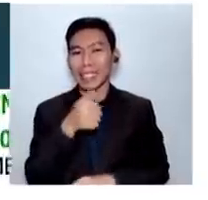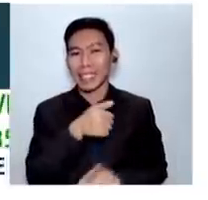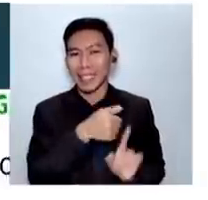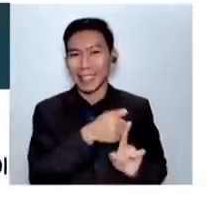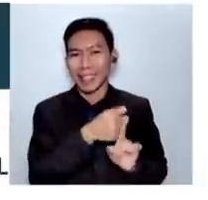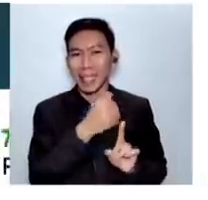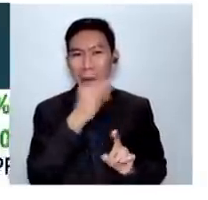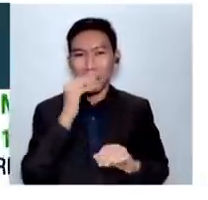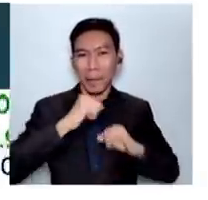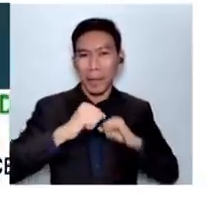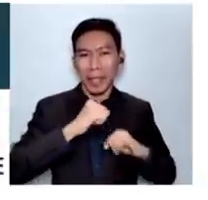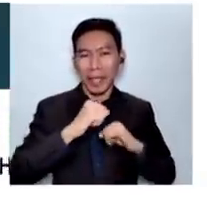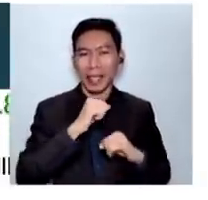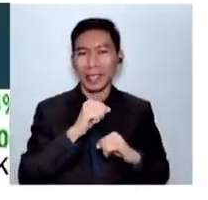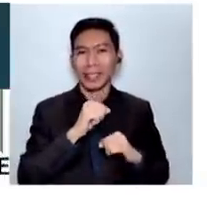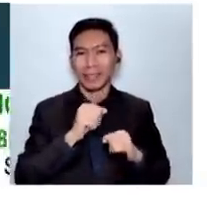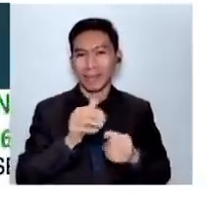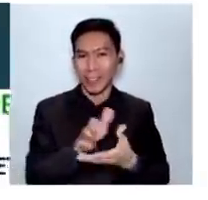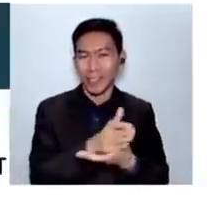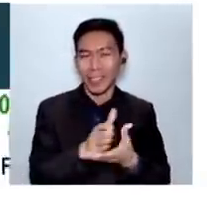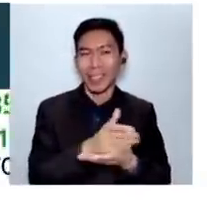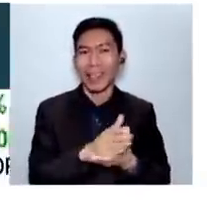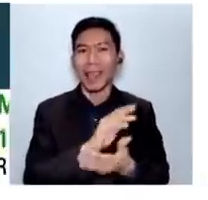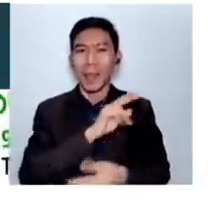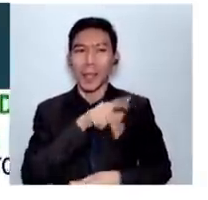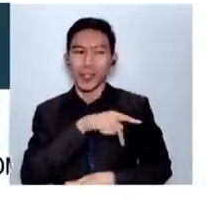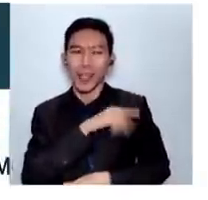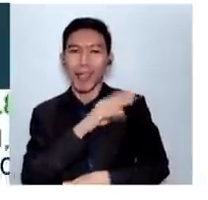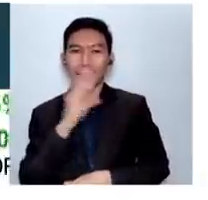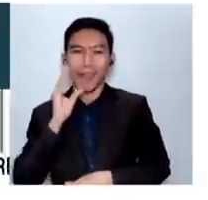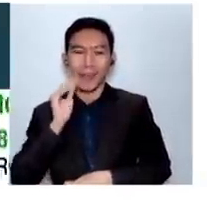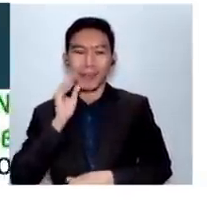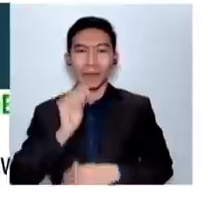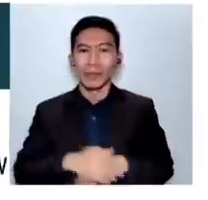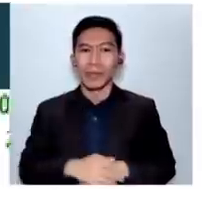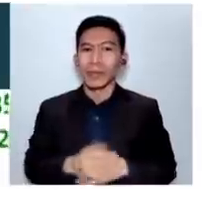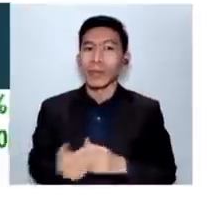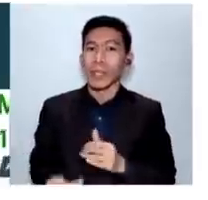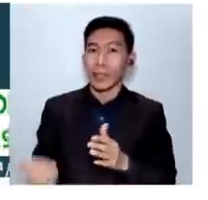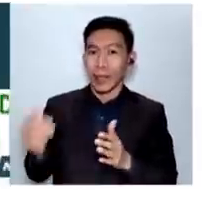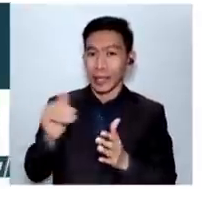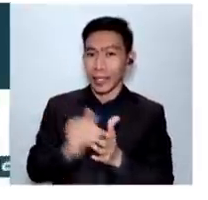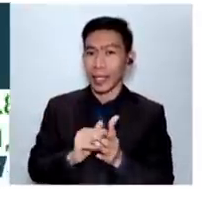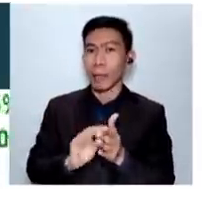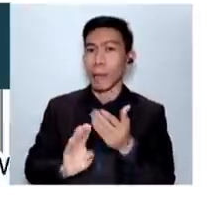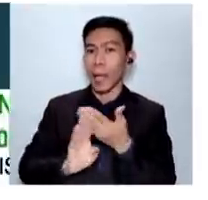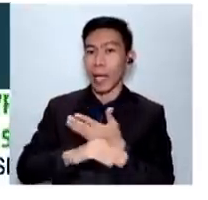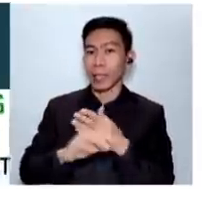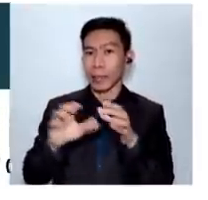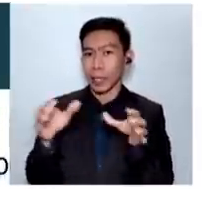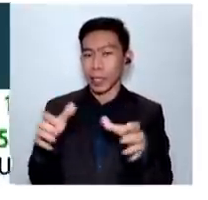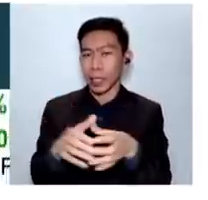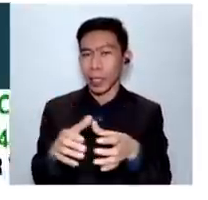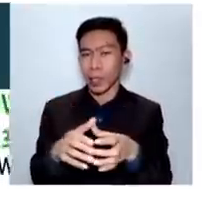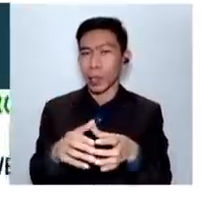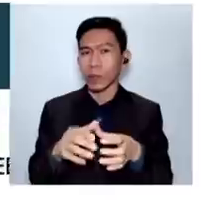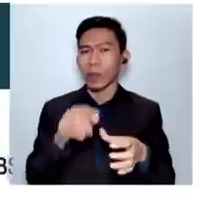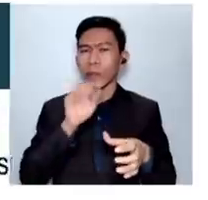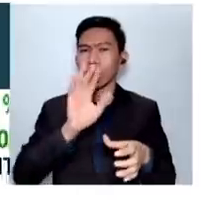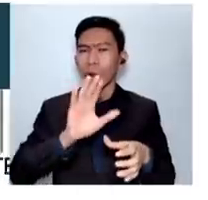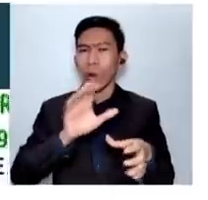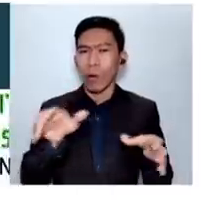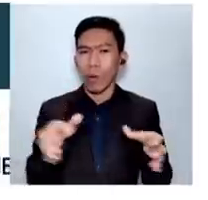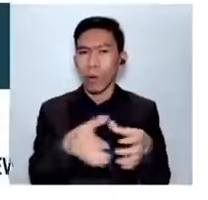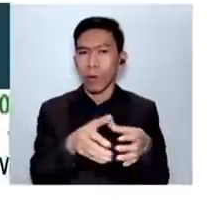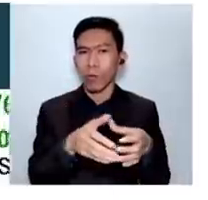personal na dinaanan niya po yun. Balik po tayo sa partido, Senator Coco Pimentel. How far is the party willing to go to protect